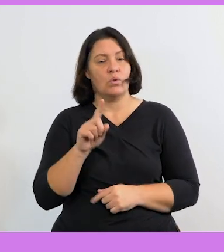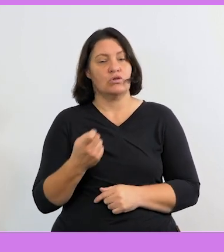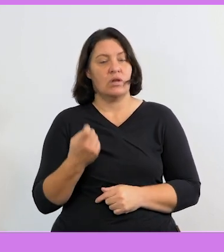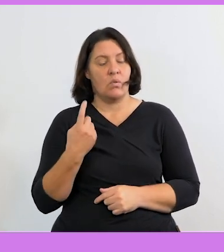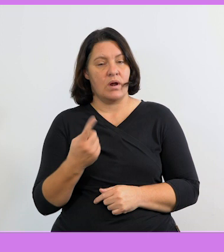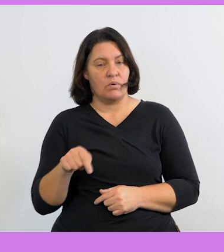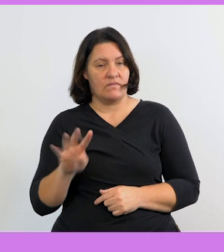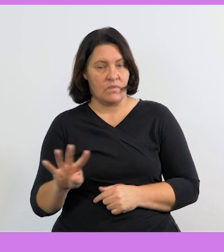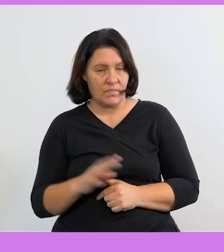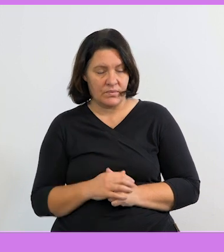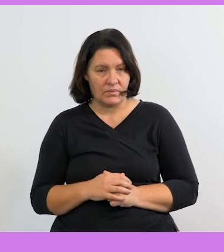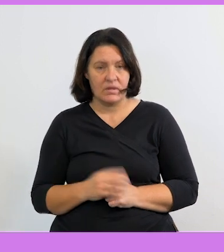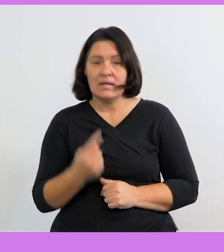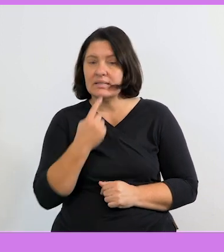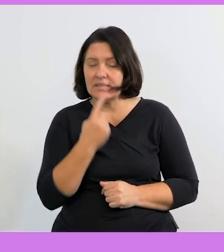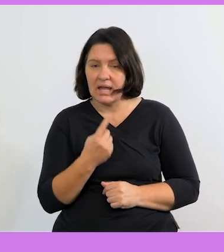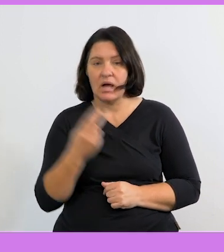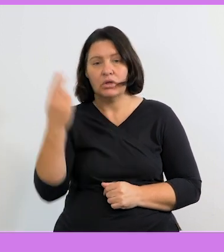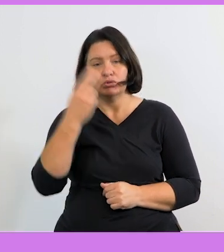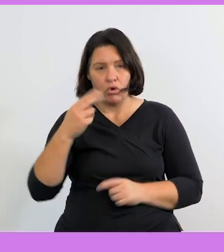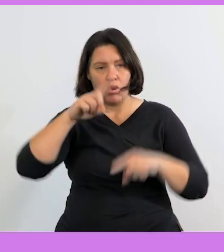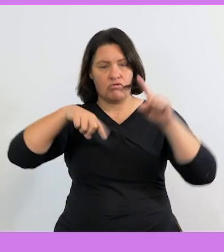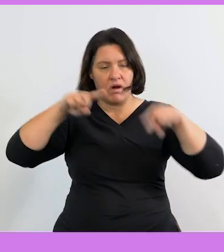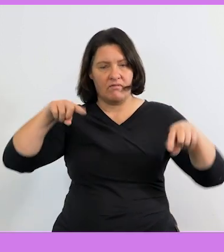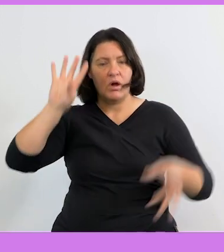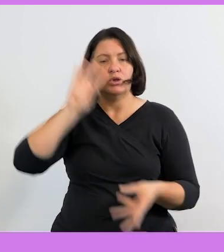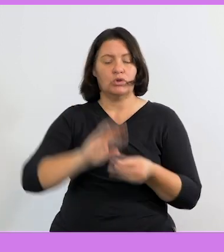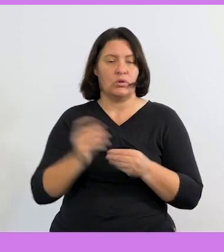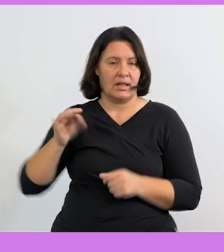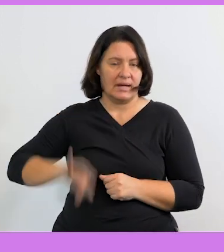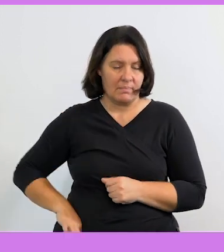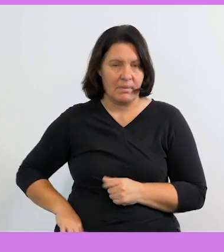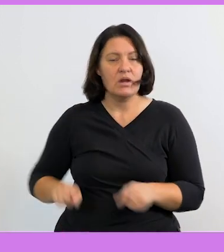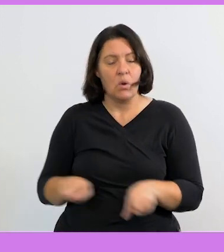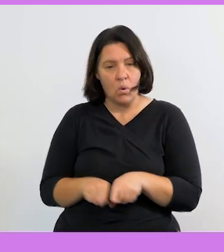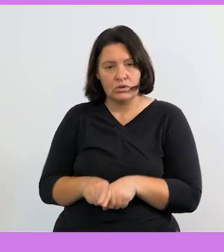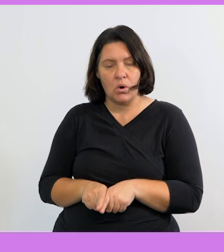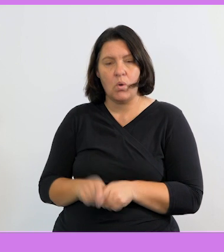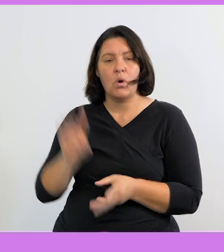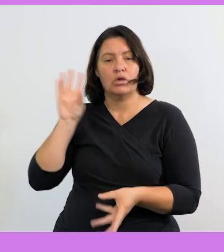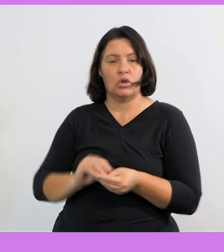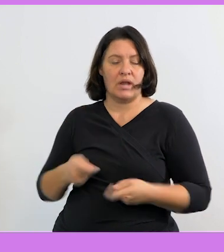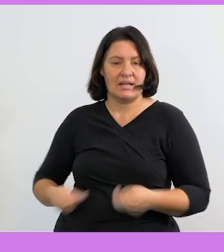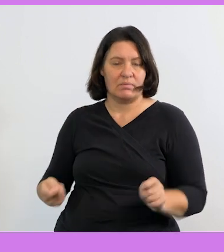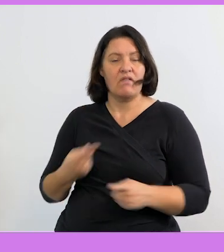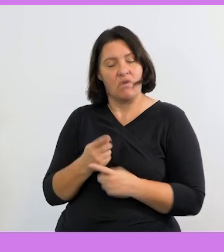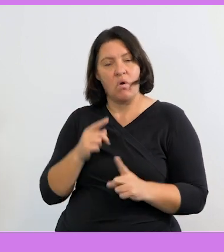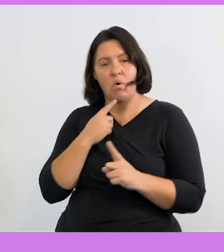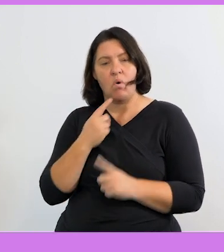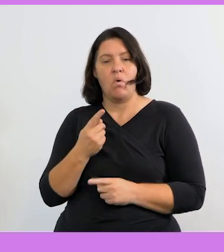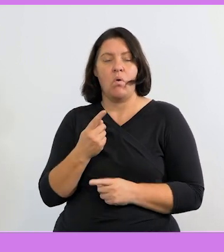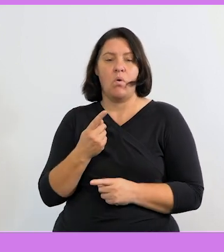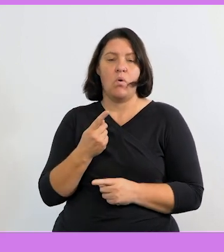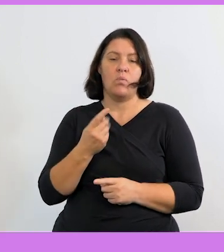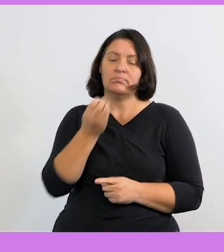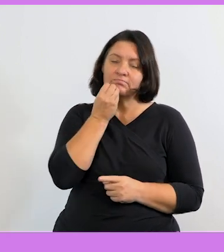now question 1.4. It says, draw a graph of Luke's total income and total expenses for his bunny